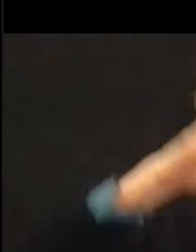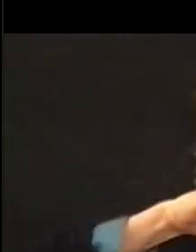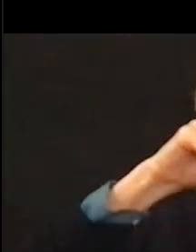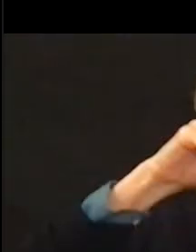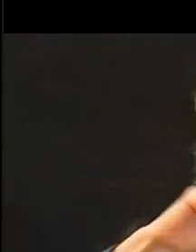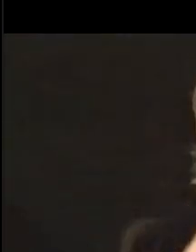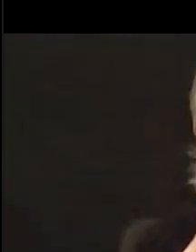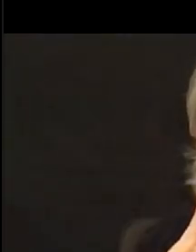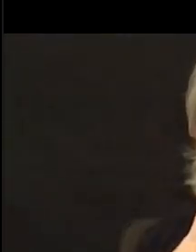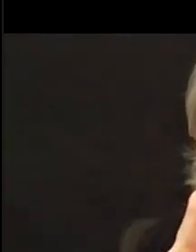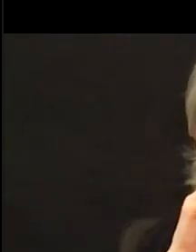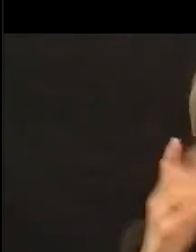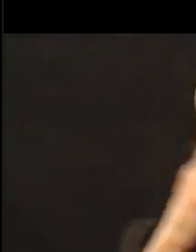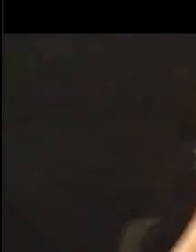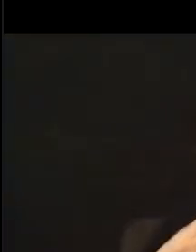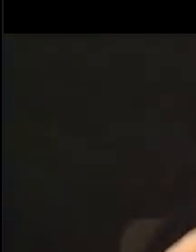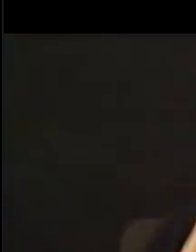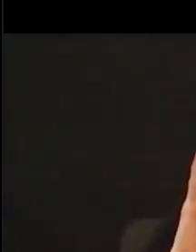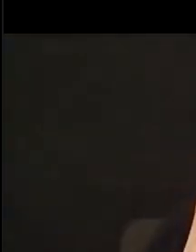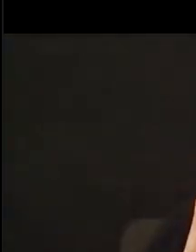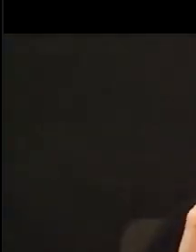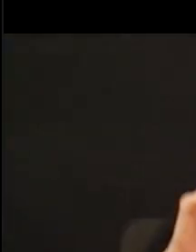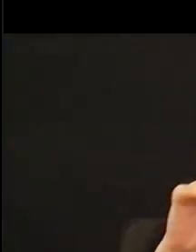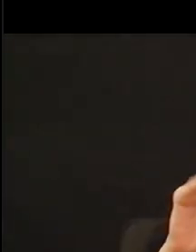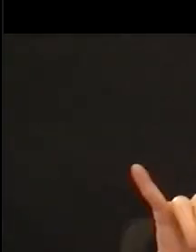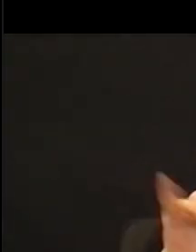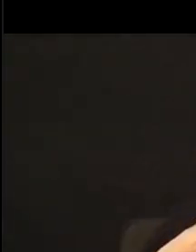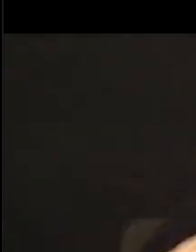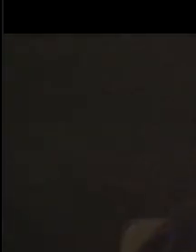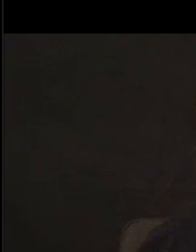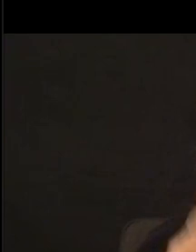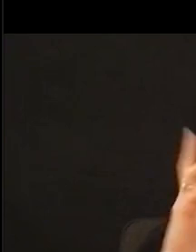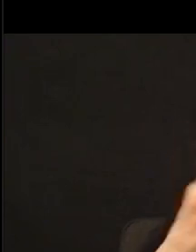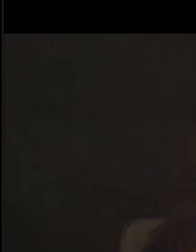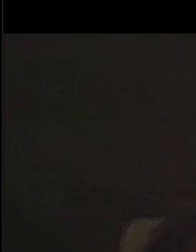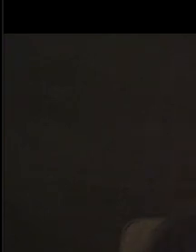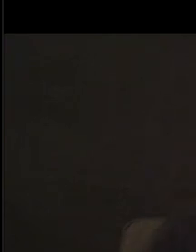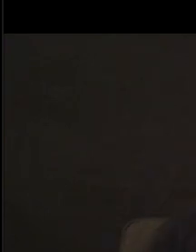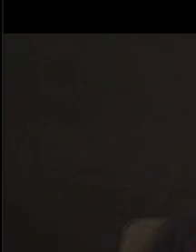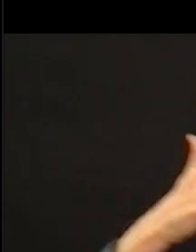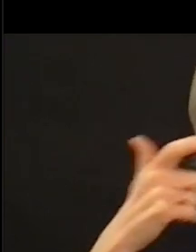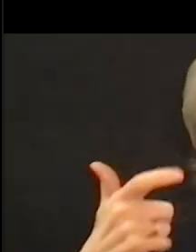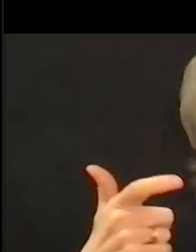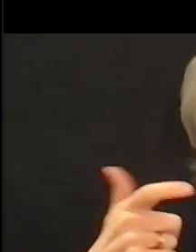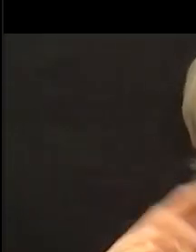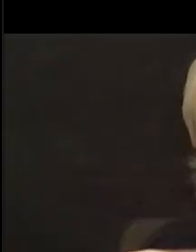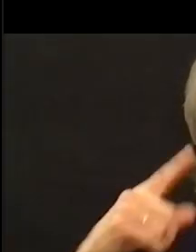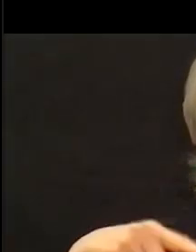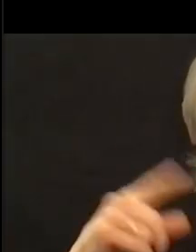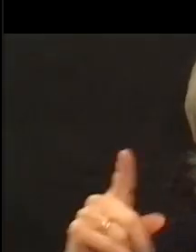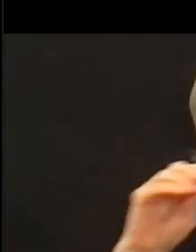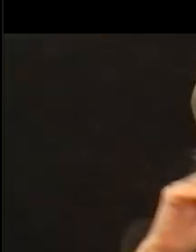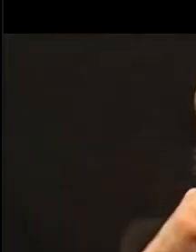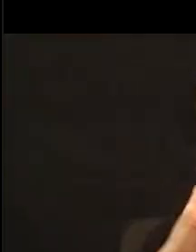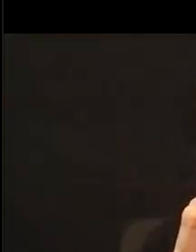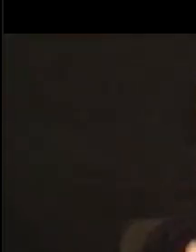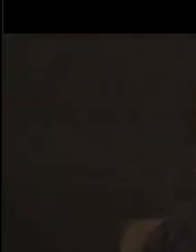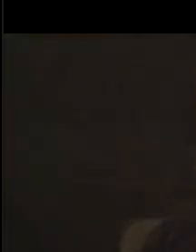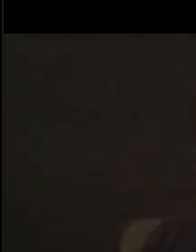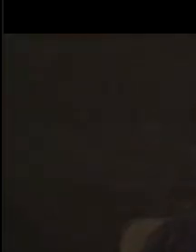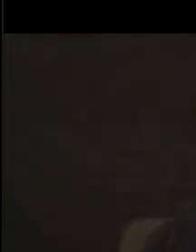is the jolly egg. So this is a small version. We have larger ones. This is something just floats around in the pool, and it helps them